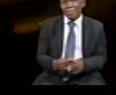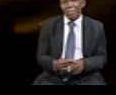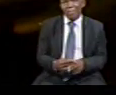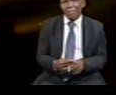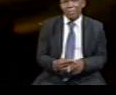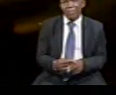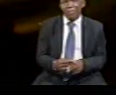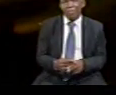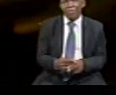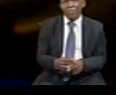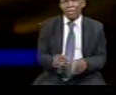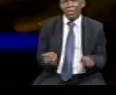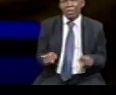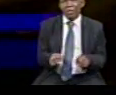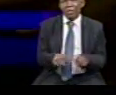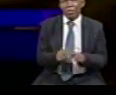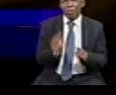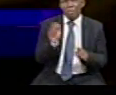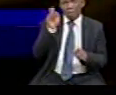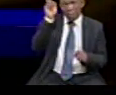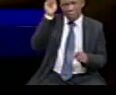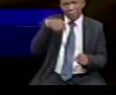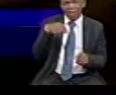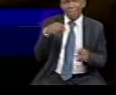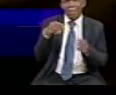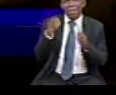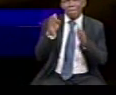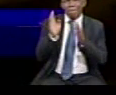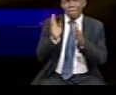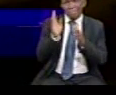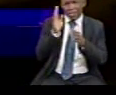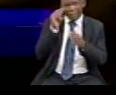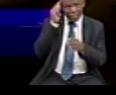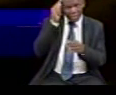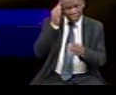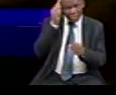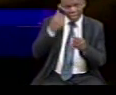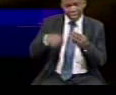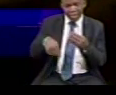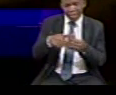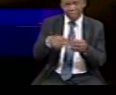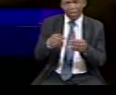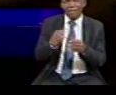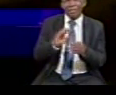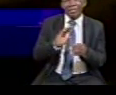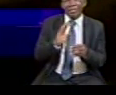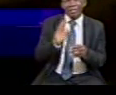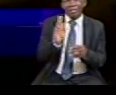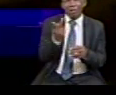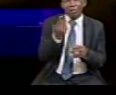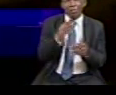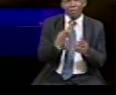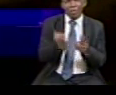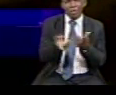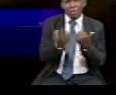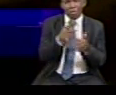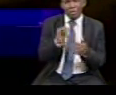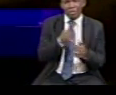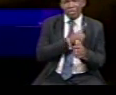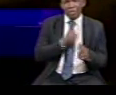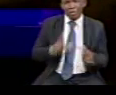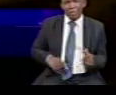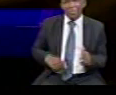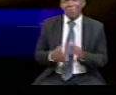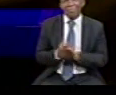the coming of the Lord. You must constantly recommit ourselves to the service of the Lord. We must constantly recommit ourselves to the way of righteousness and